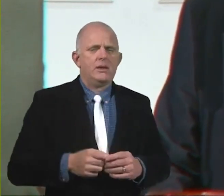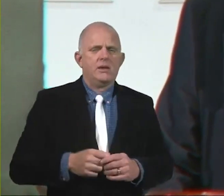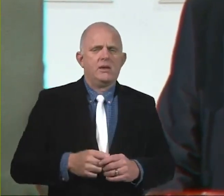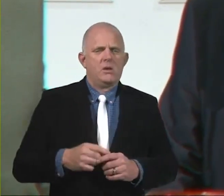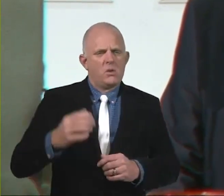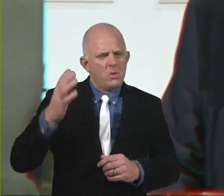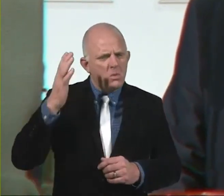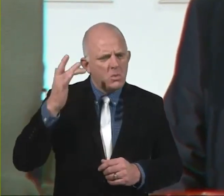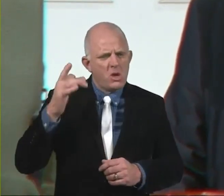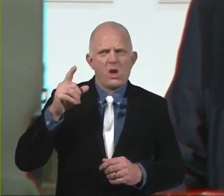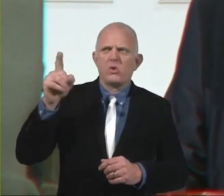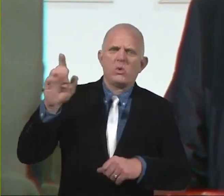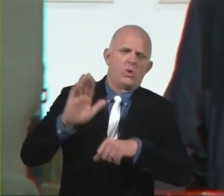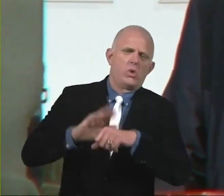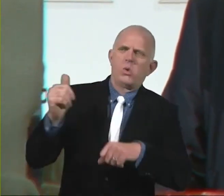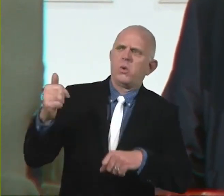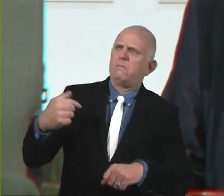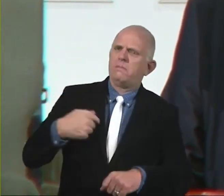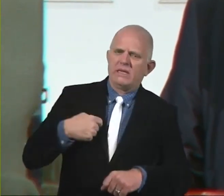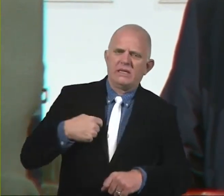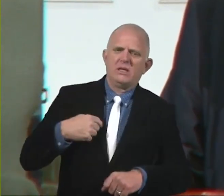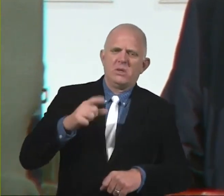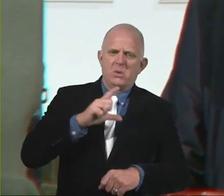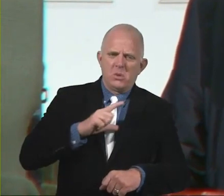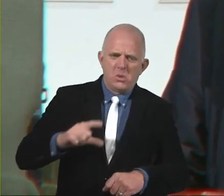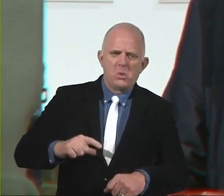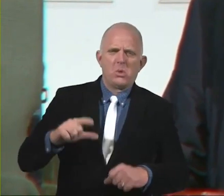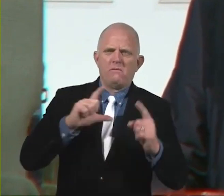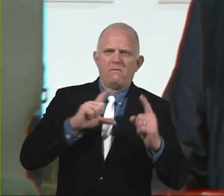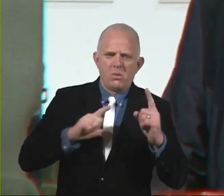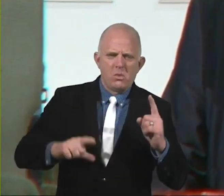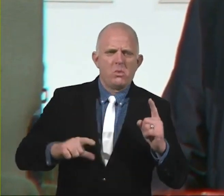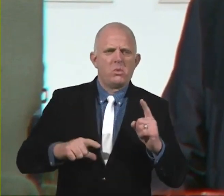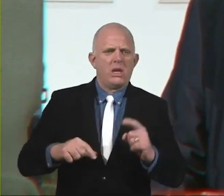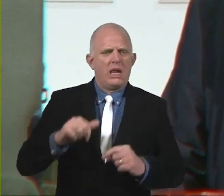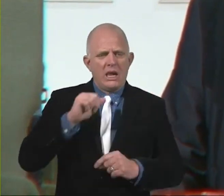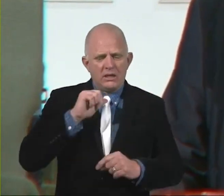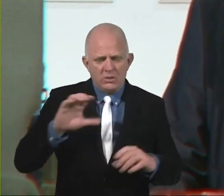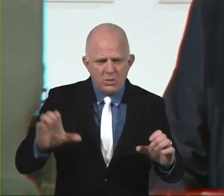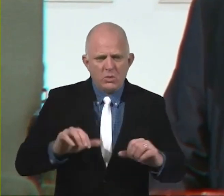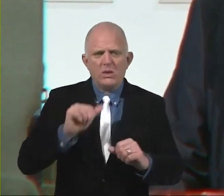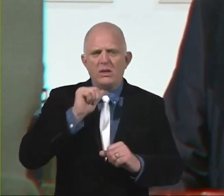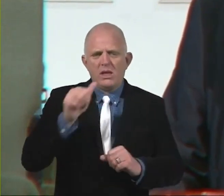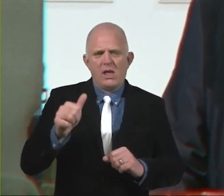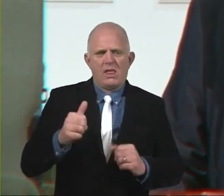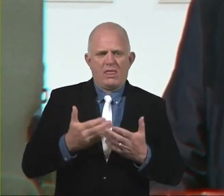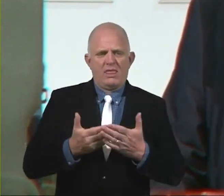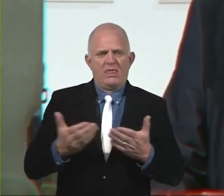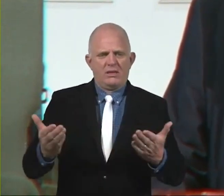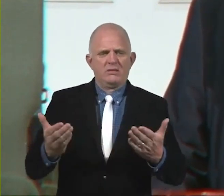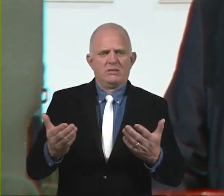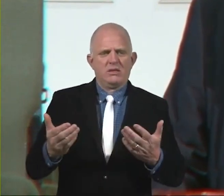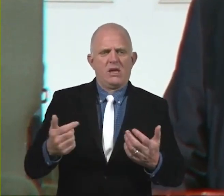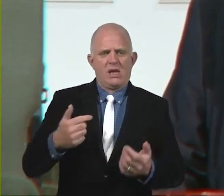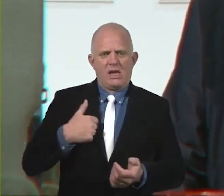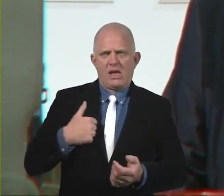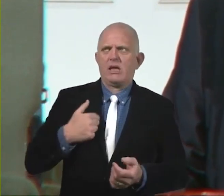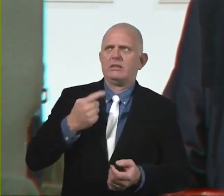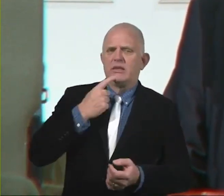Why call me Lord, Lord, and do not the things I